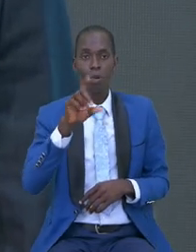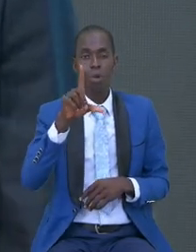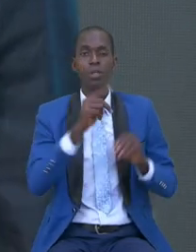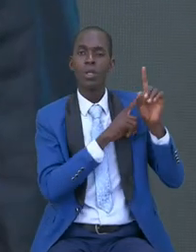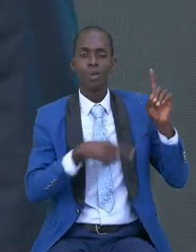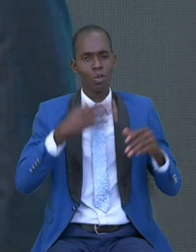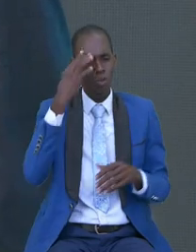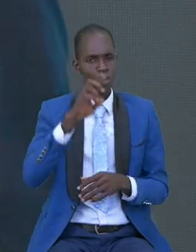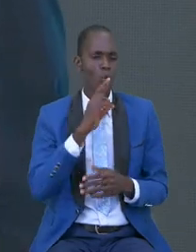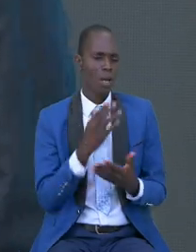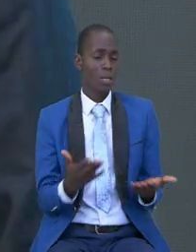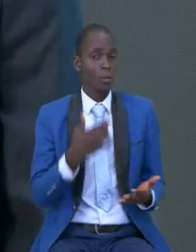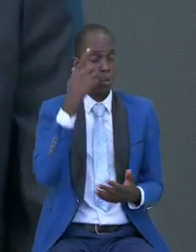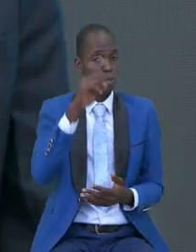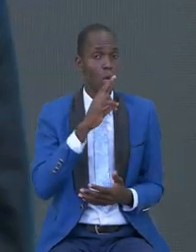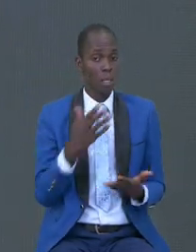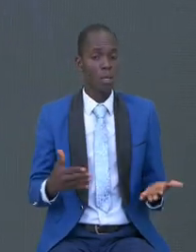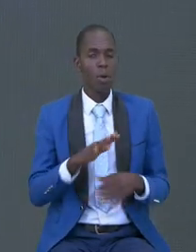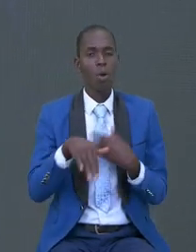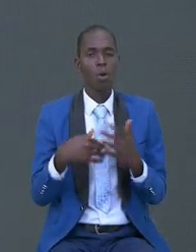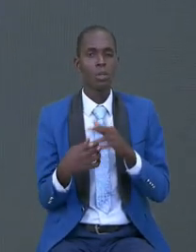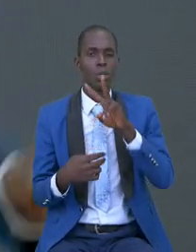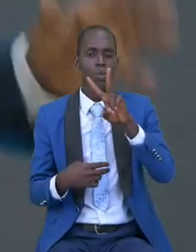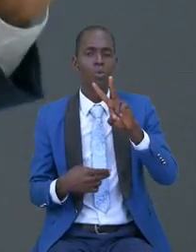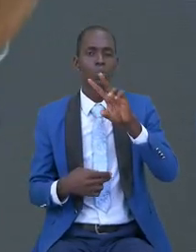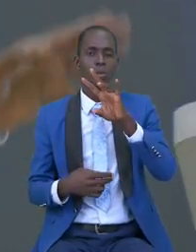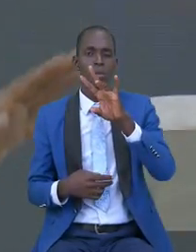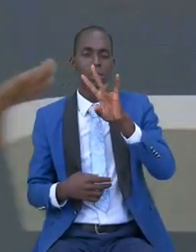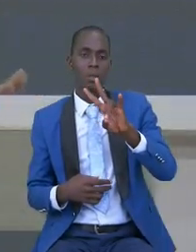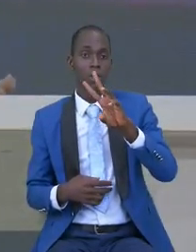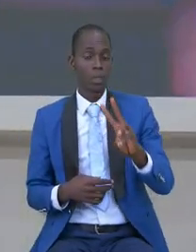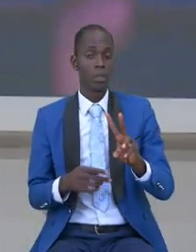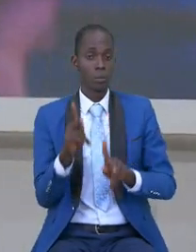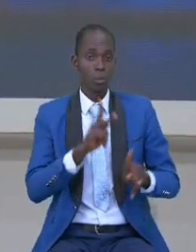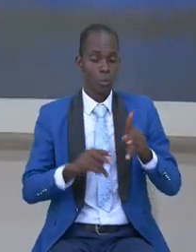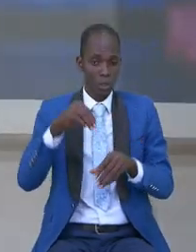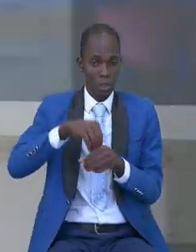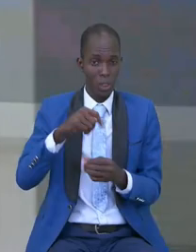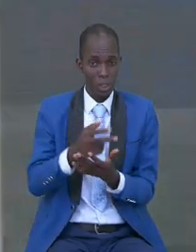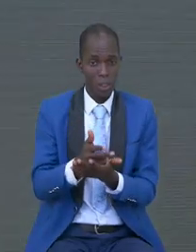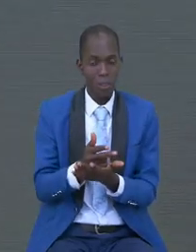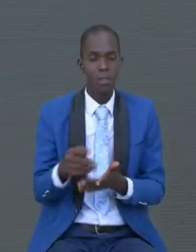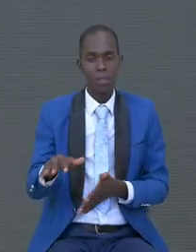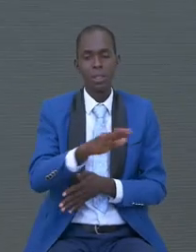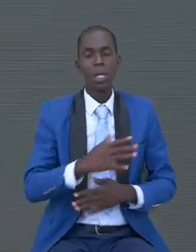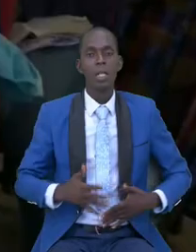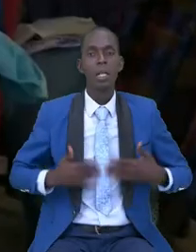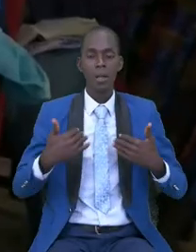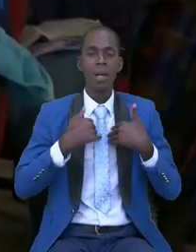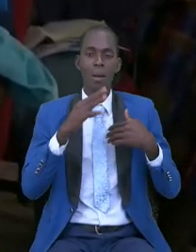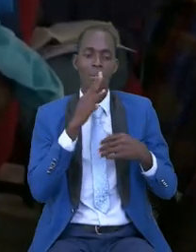are here, all the 276 people in the ship, their lives are